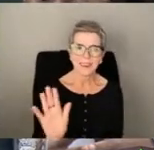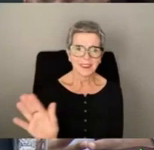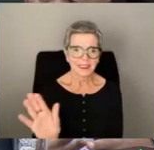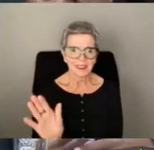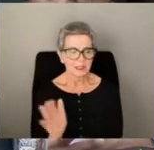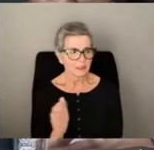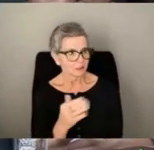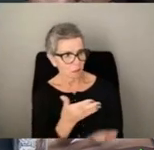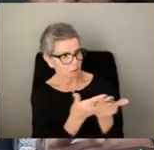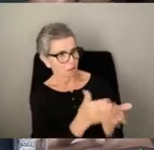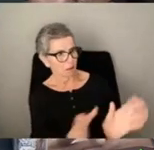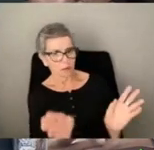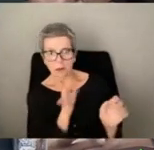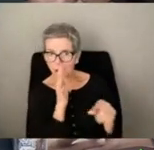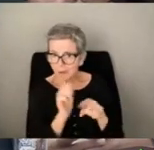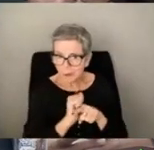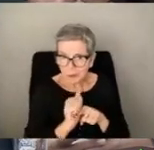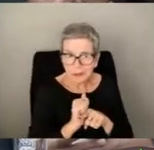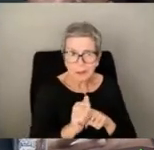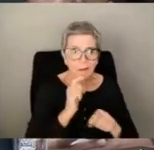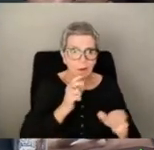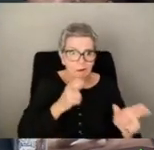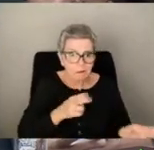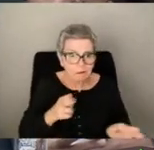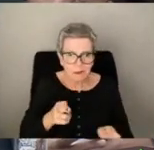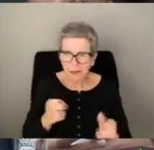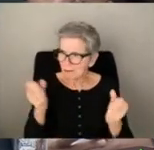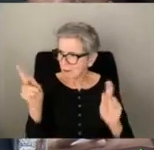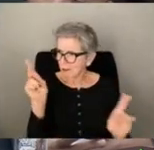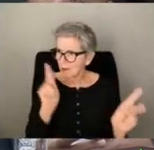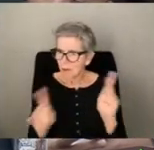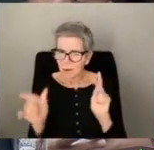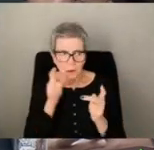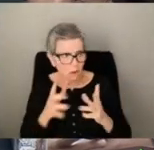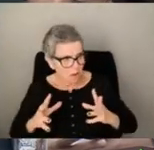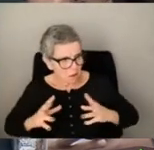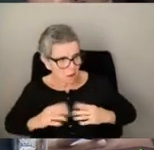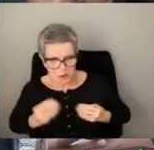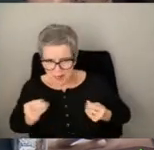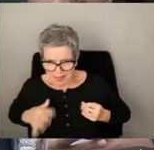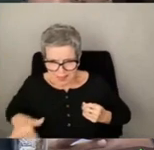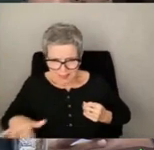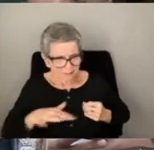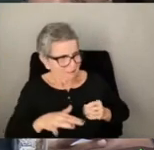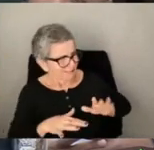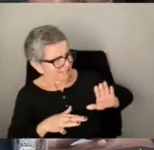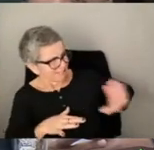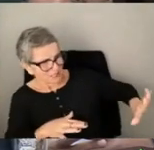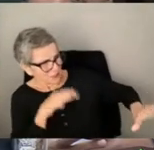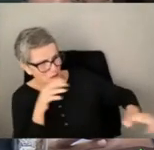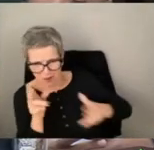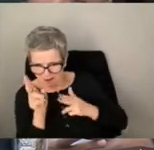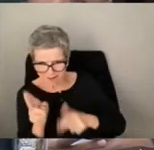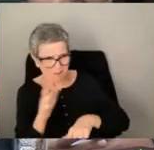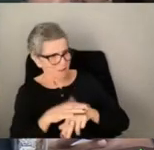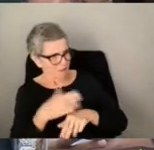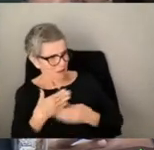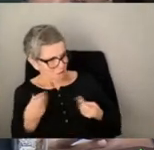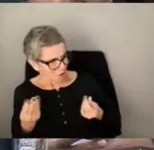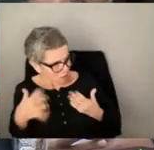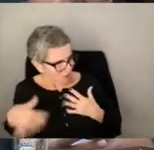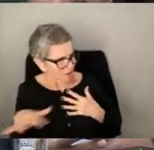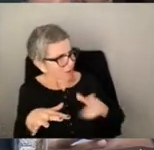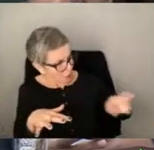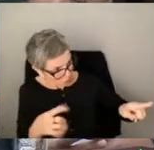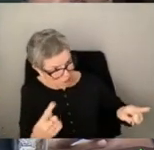that many landowners don't want a trigger-happy Albertan wandering their land to hunt a grizzly bear, has the Minister even considered the safety risk